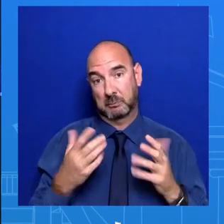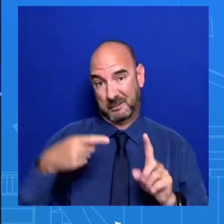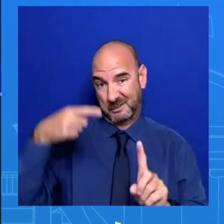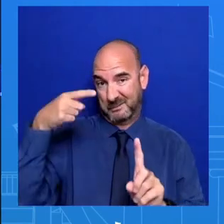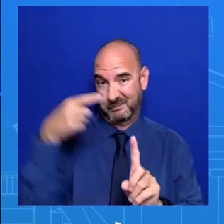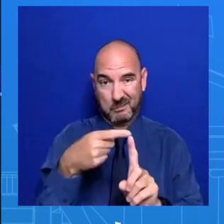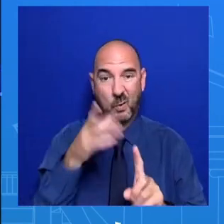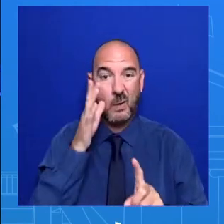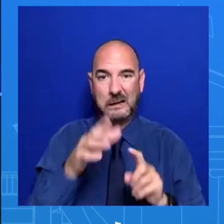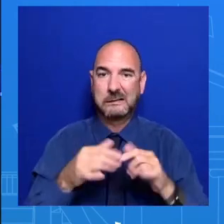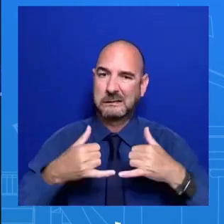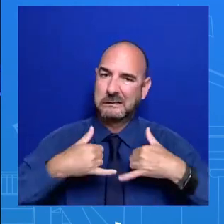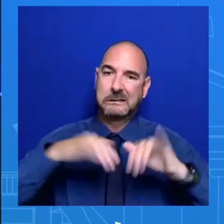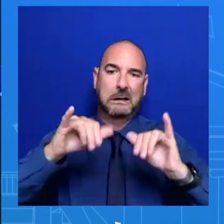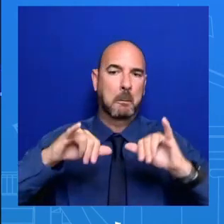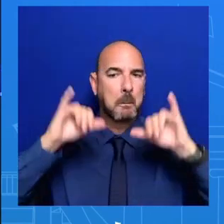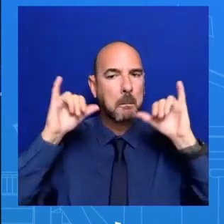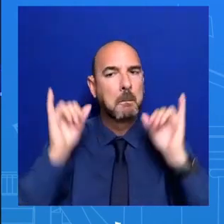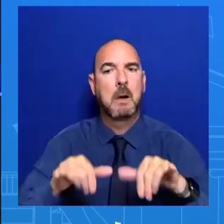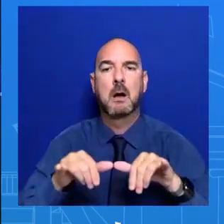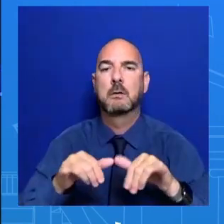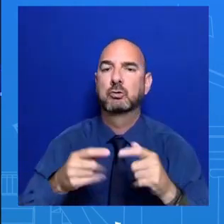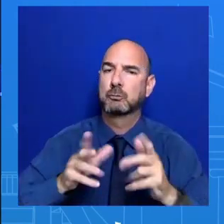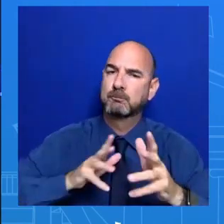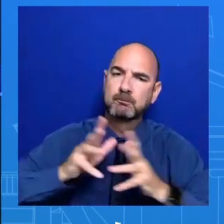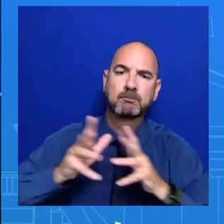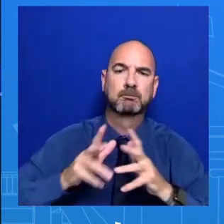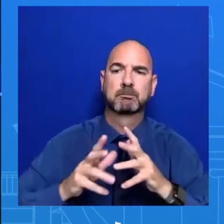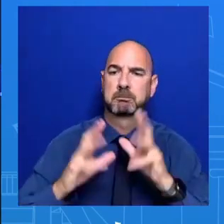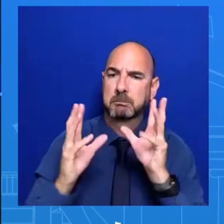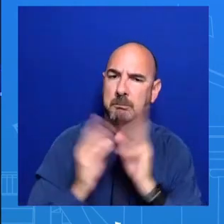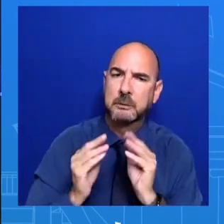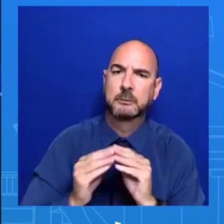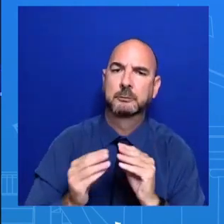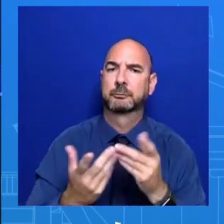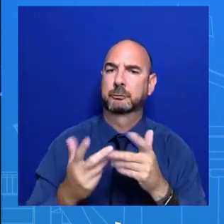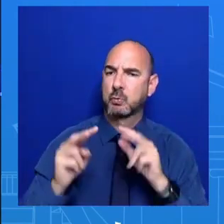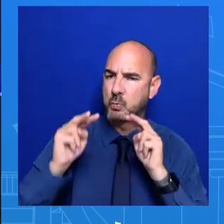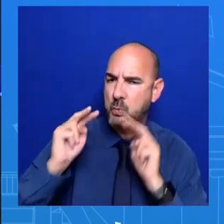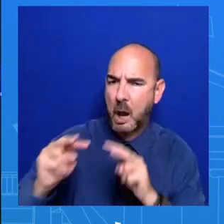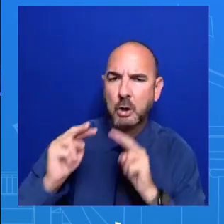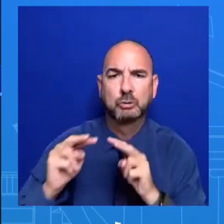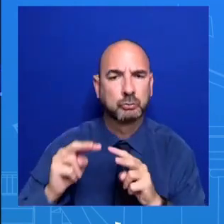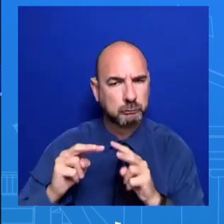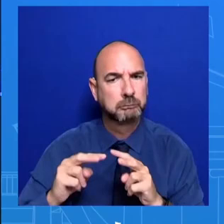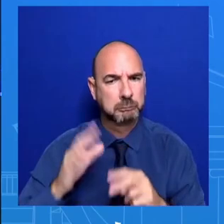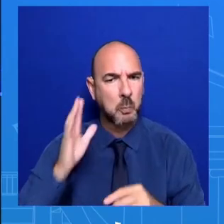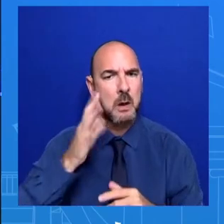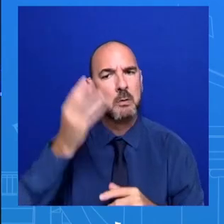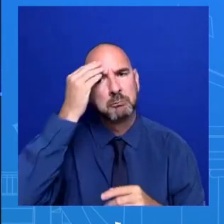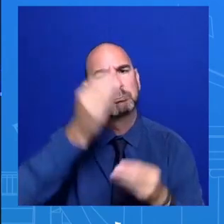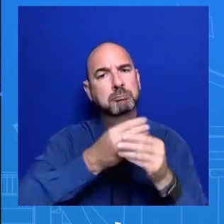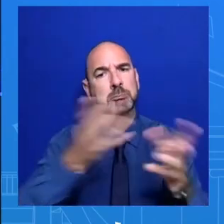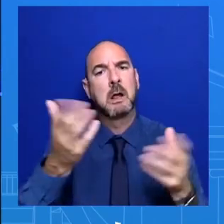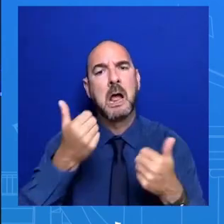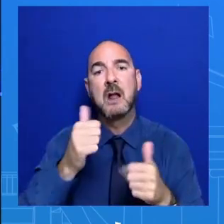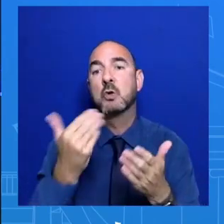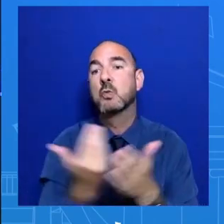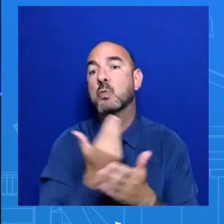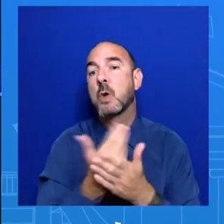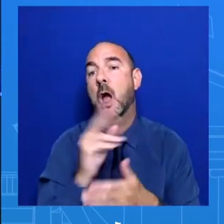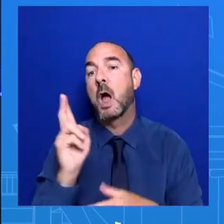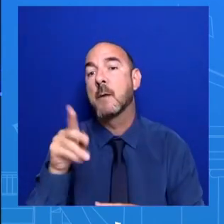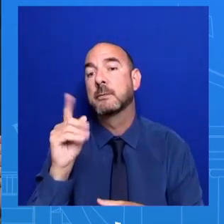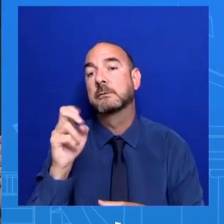and conversation between the two of us, and I'll keep you posted as we assess how things are unfolding. Yeah. Israel is responding to the move to